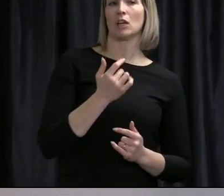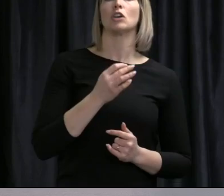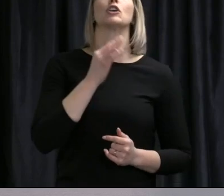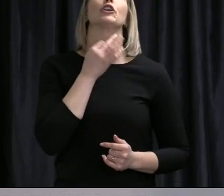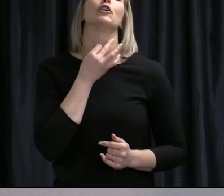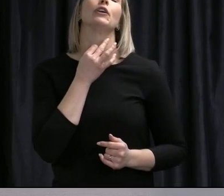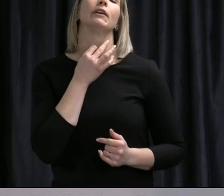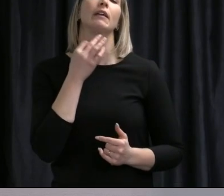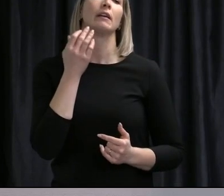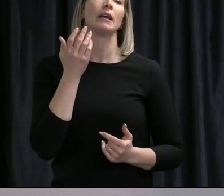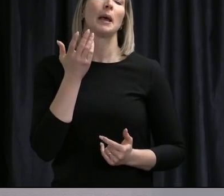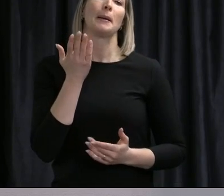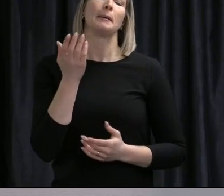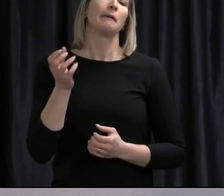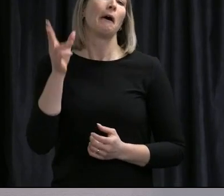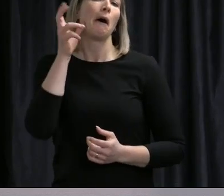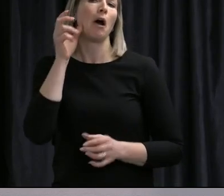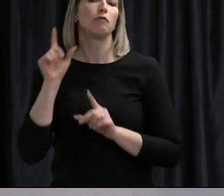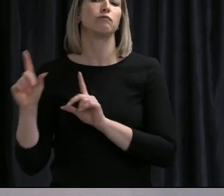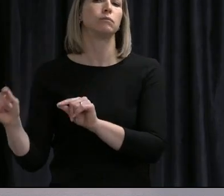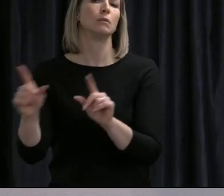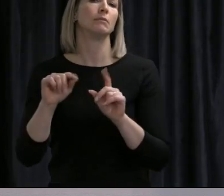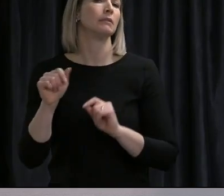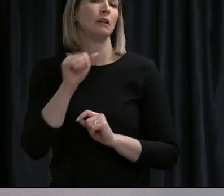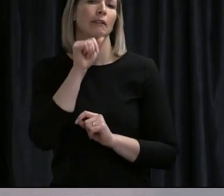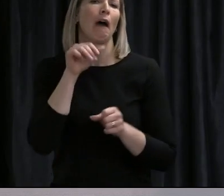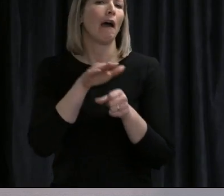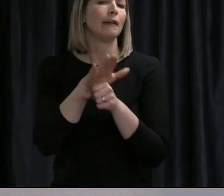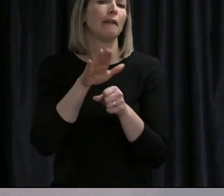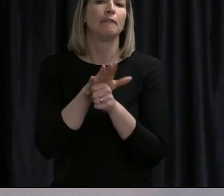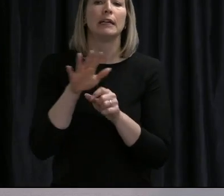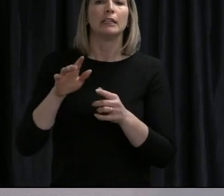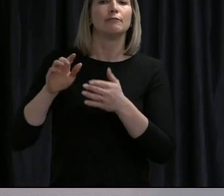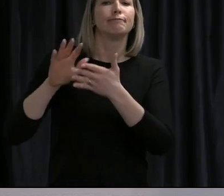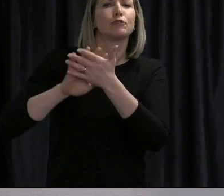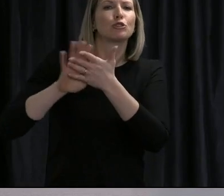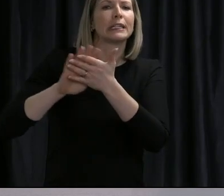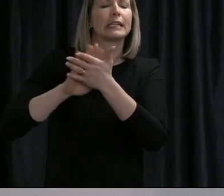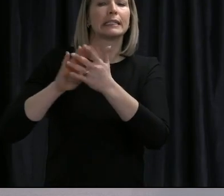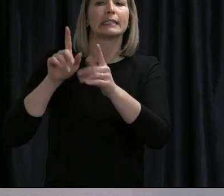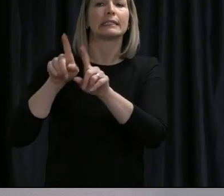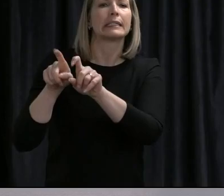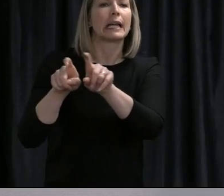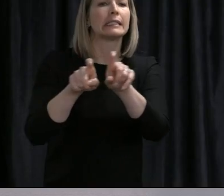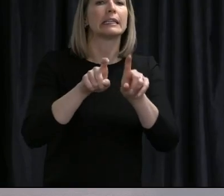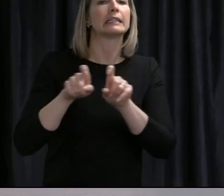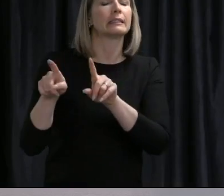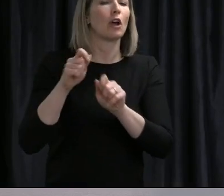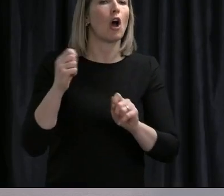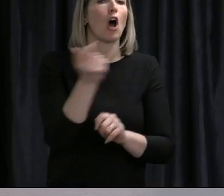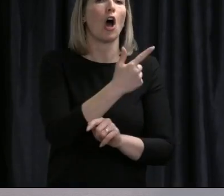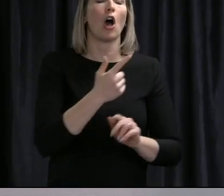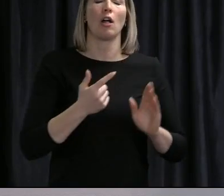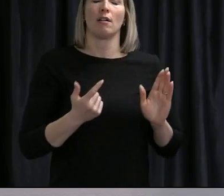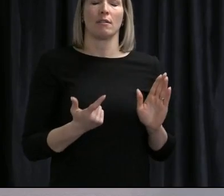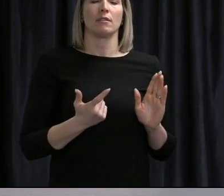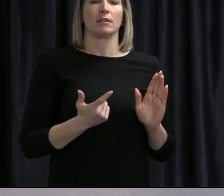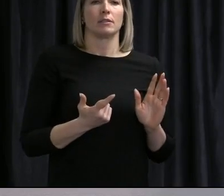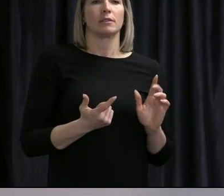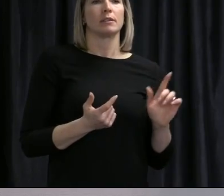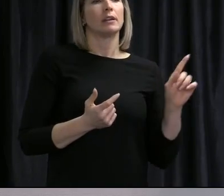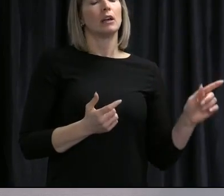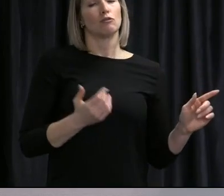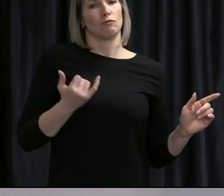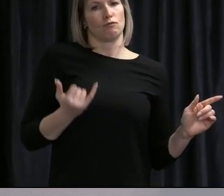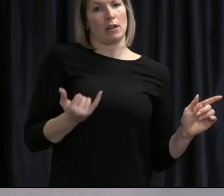may not be testing enough people to know the full extent of the virus right now in the province? So certainly the evidence that we have right now